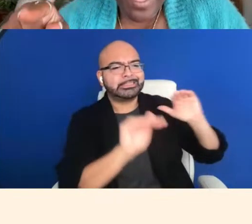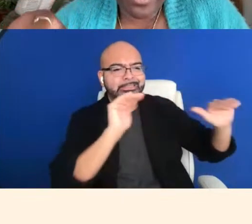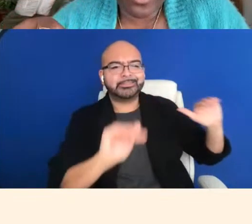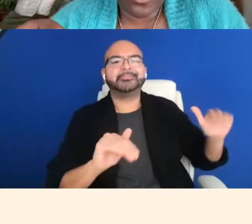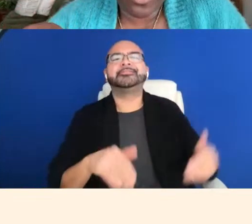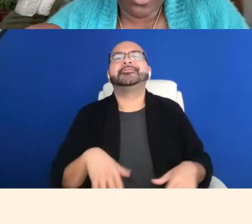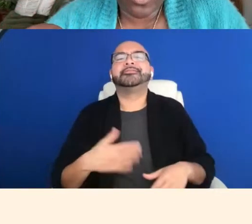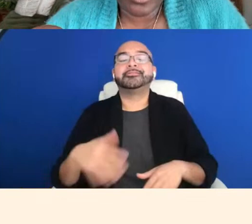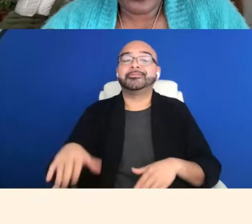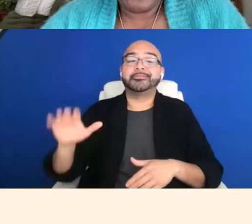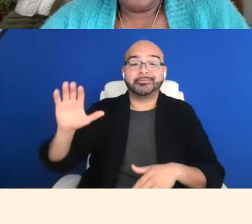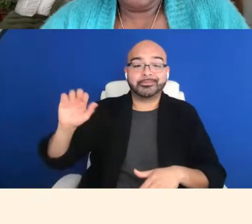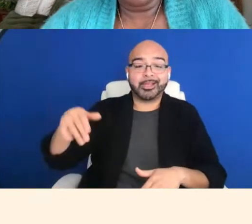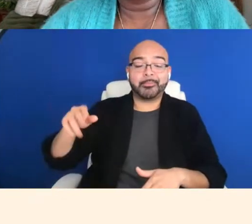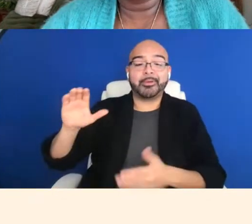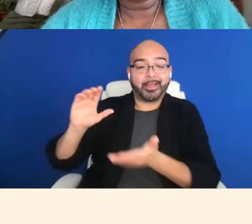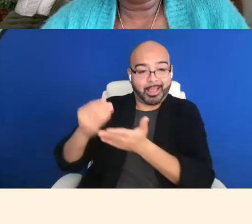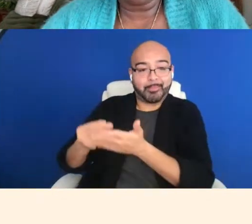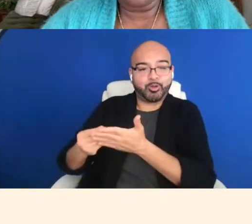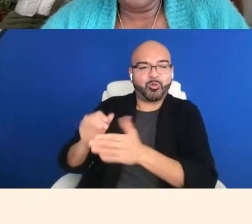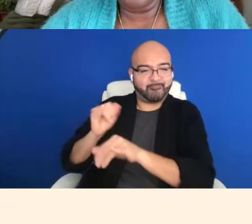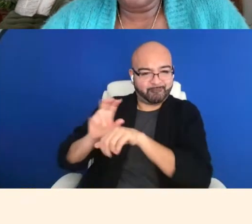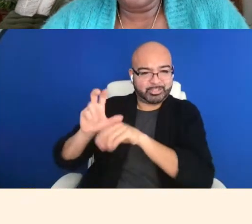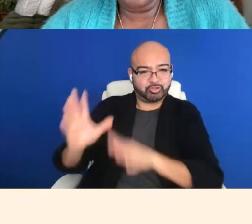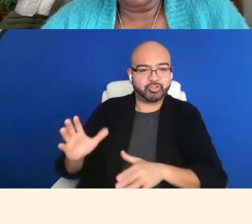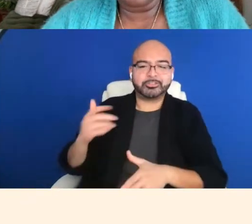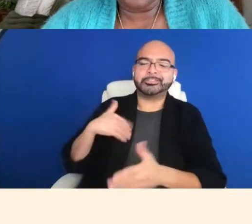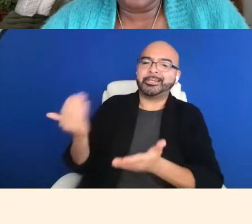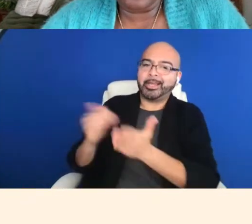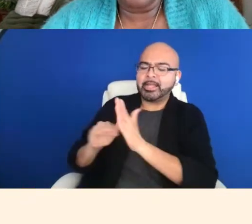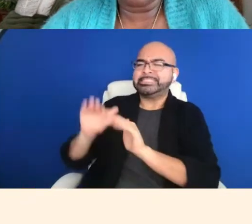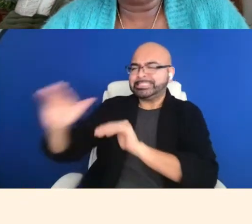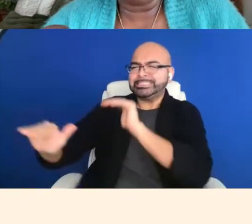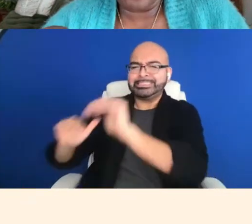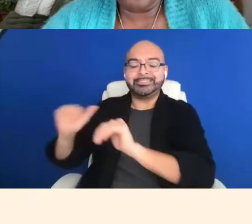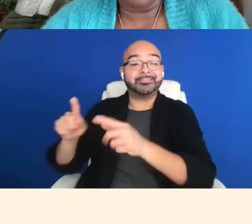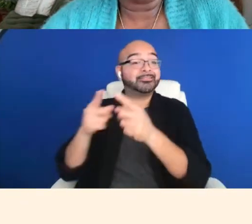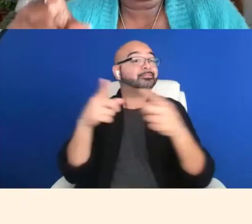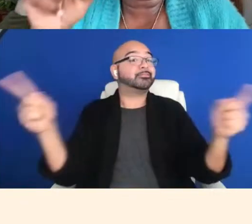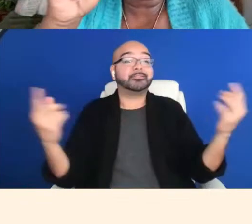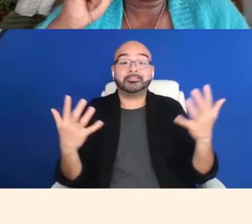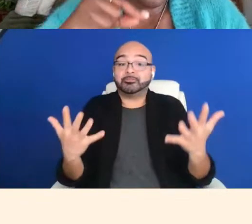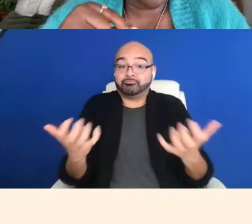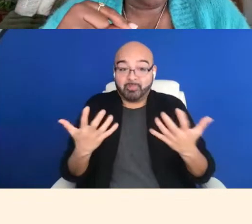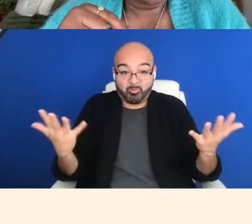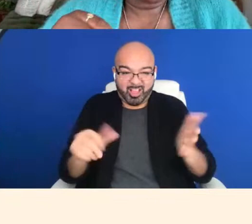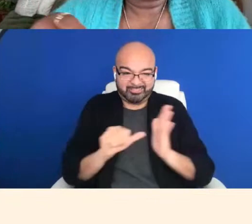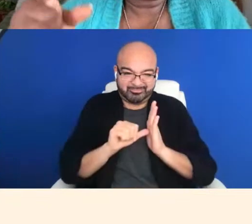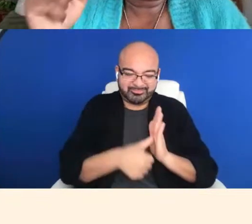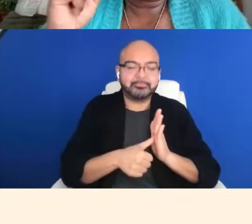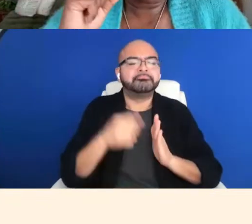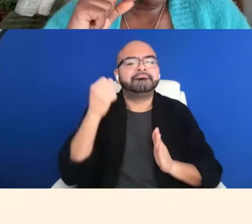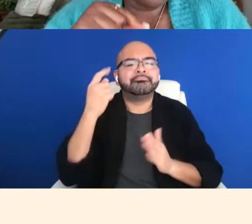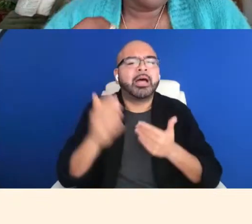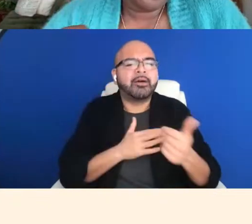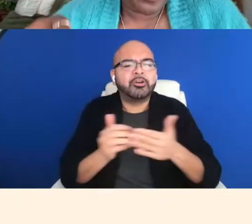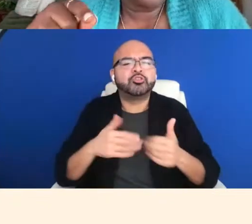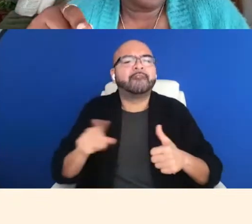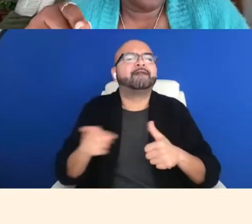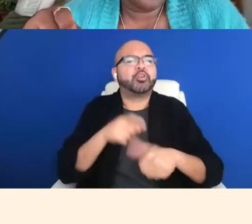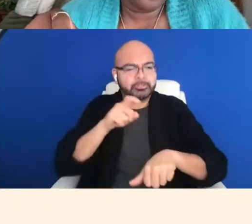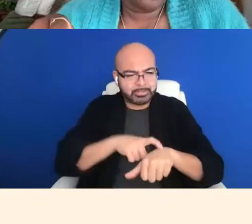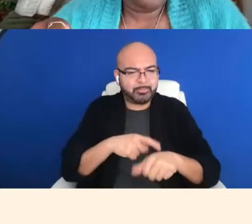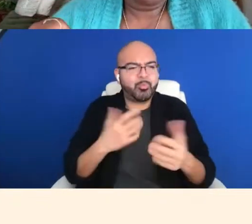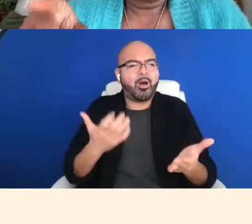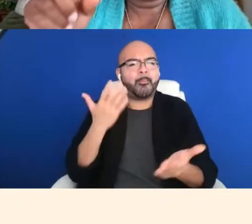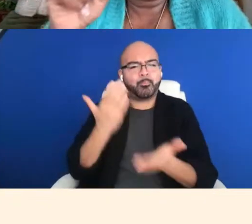capital investors. And what they really insisted, despite the first cycle telling us that a proof of